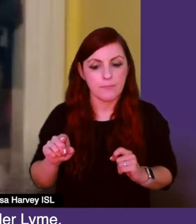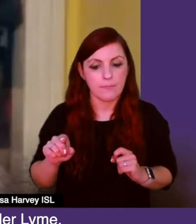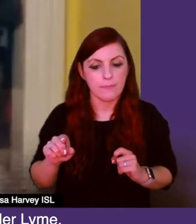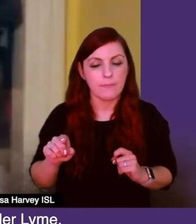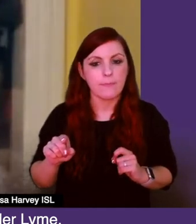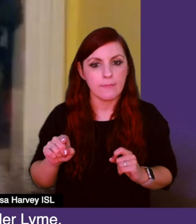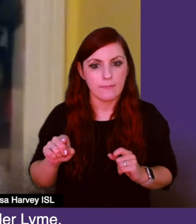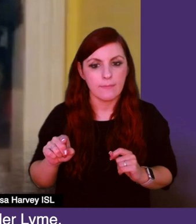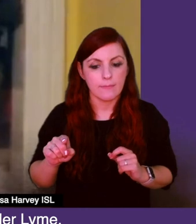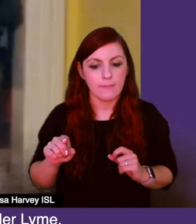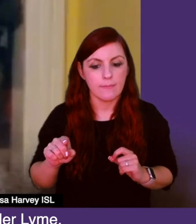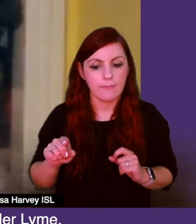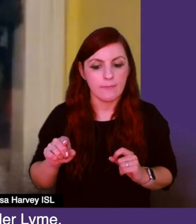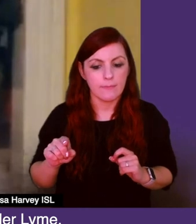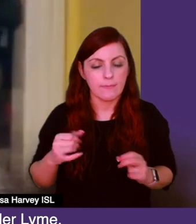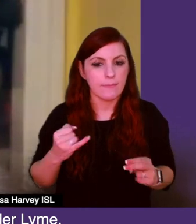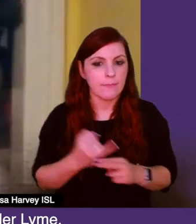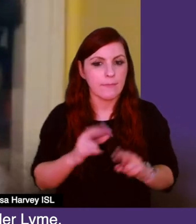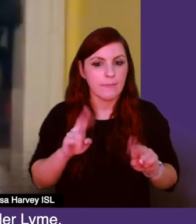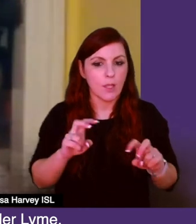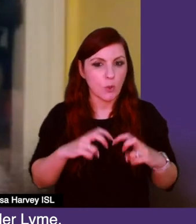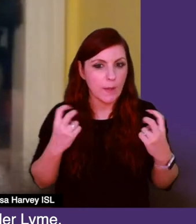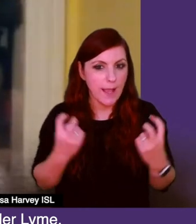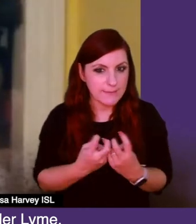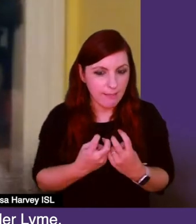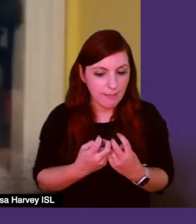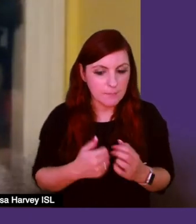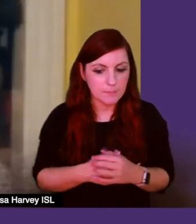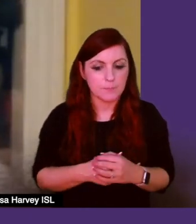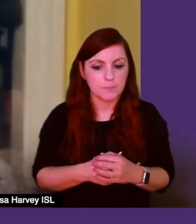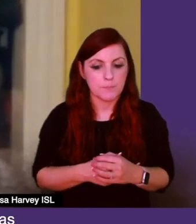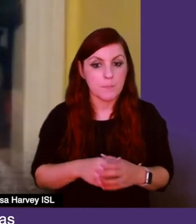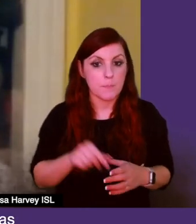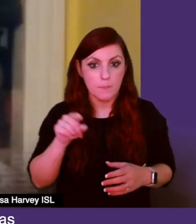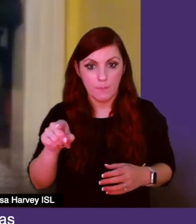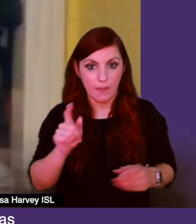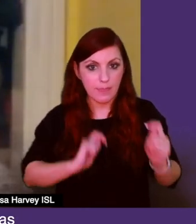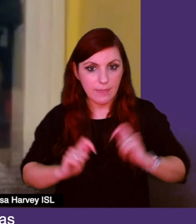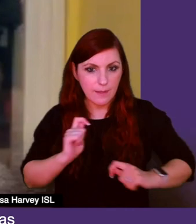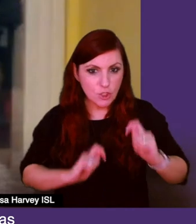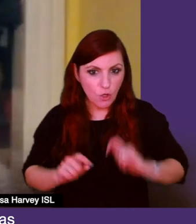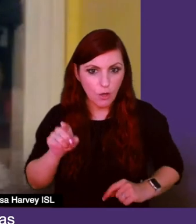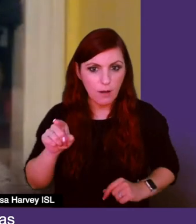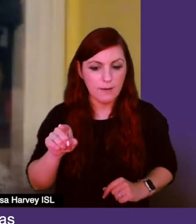the new thick Newcastle underline. The theater